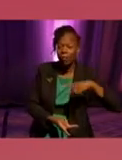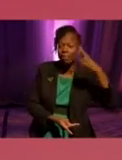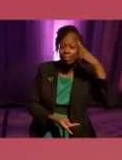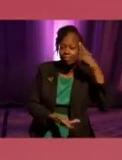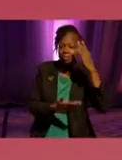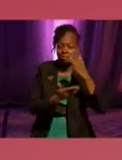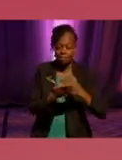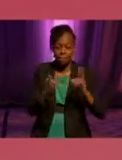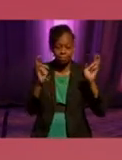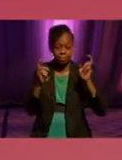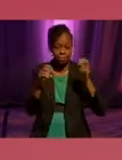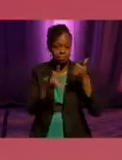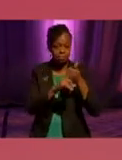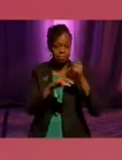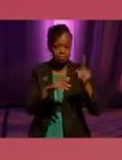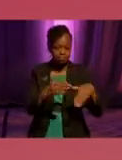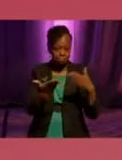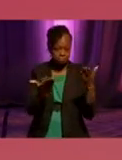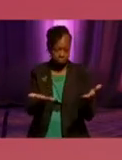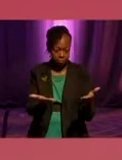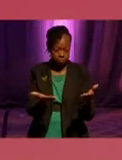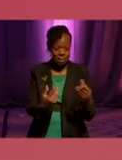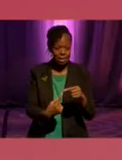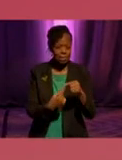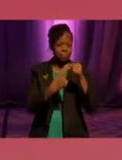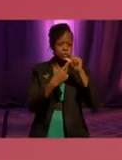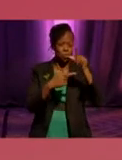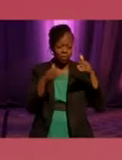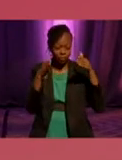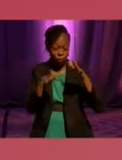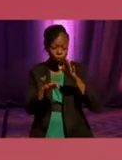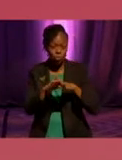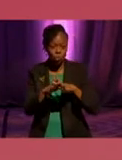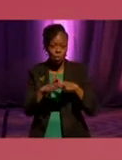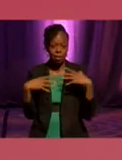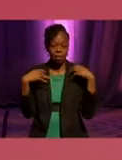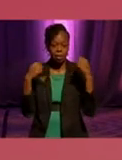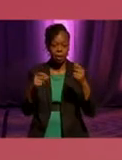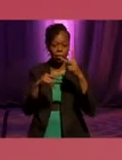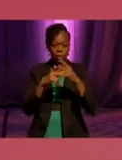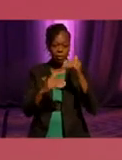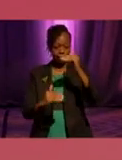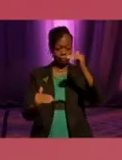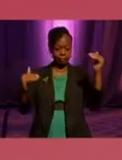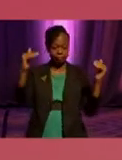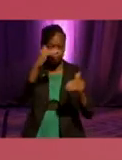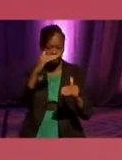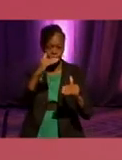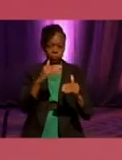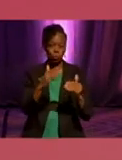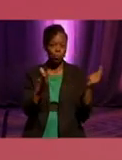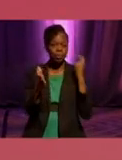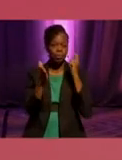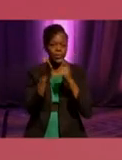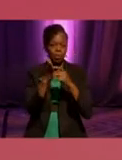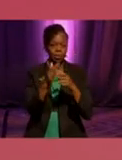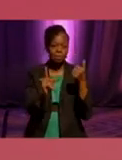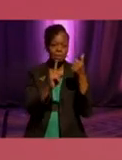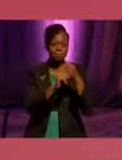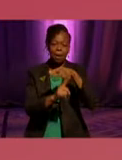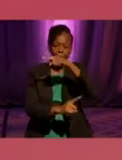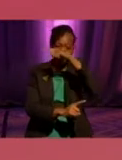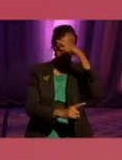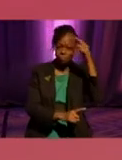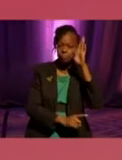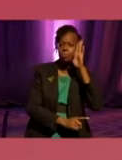exist, particularly when it comes to the healthcare disparities that we see that affect Black and brown women and babies.